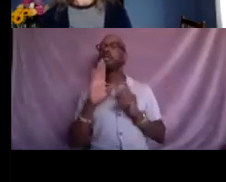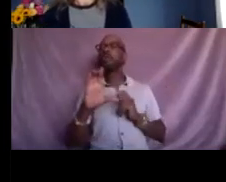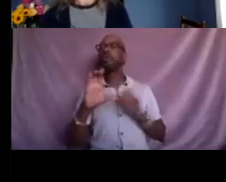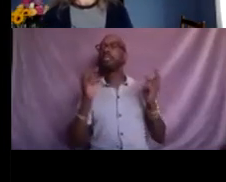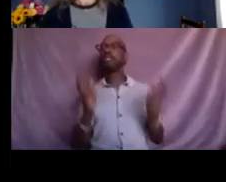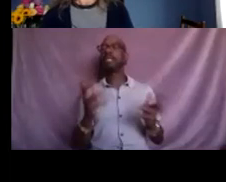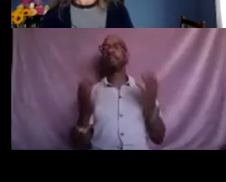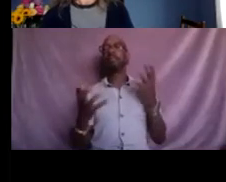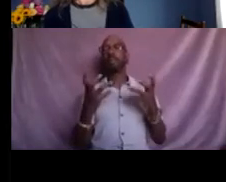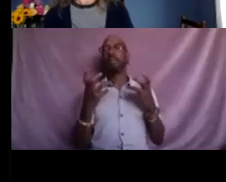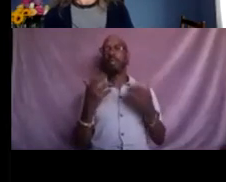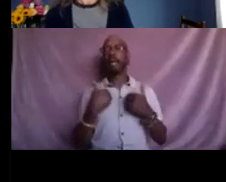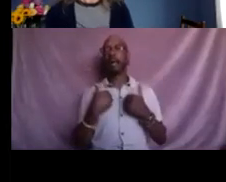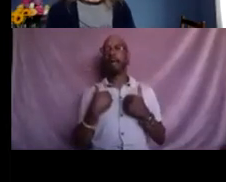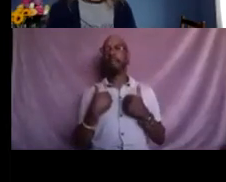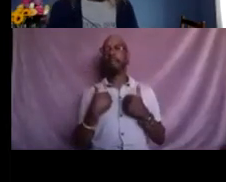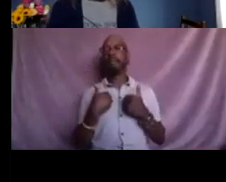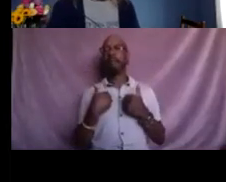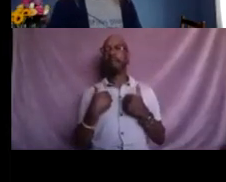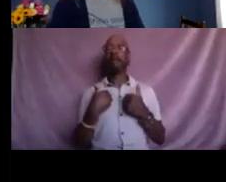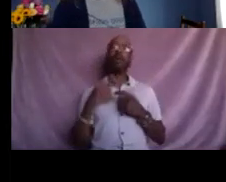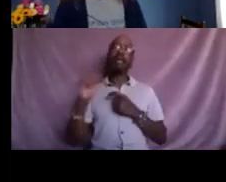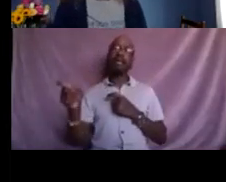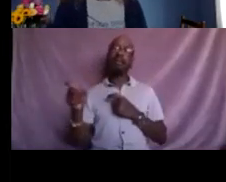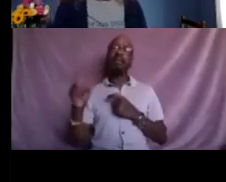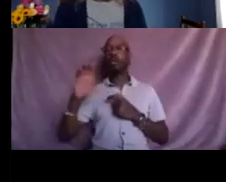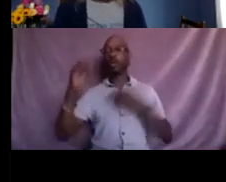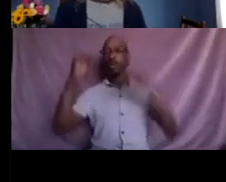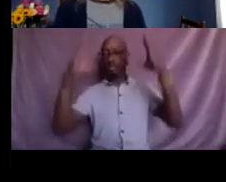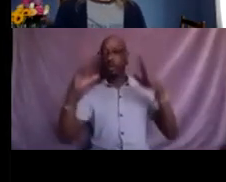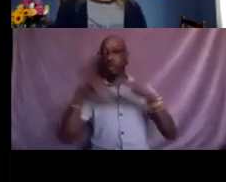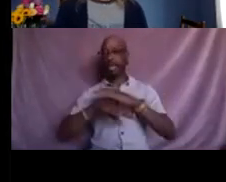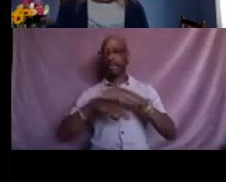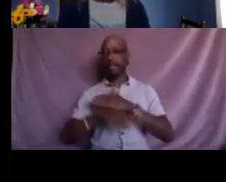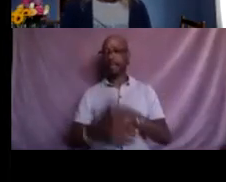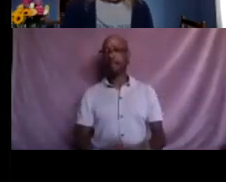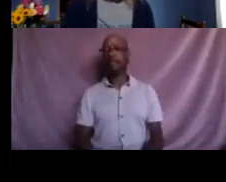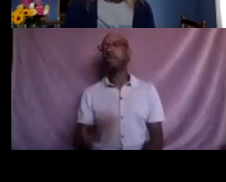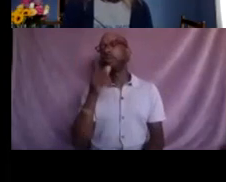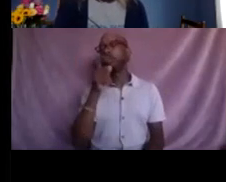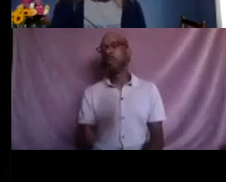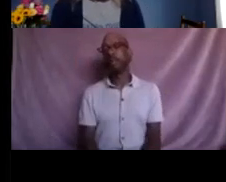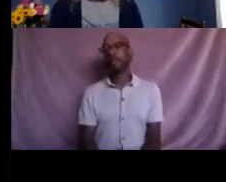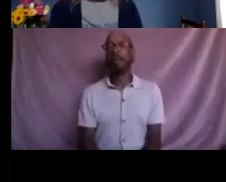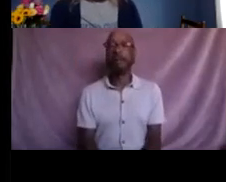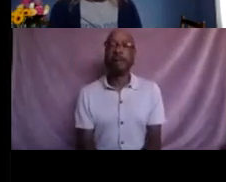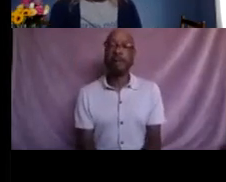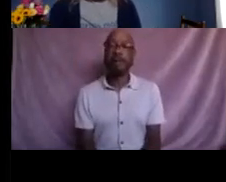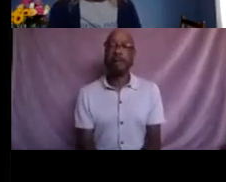have to give co-teacher access to view your classroom and your students' work?